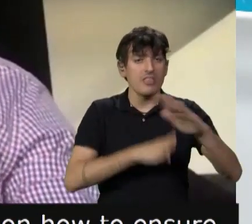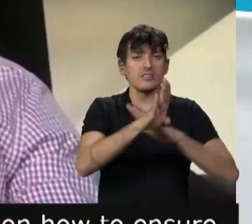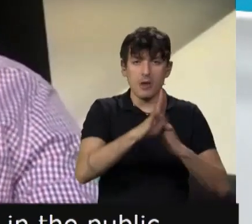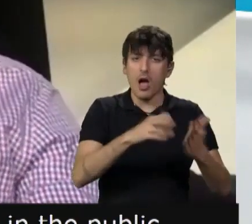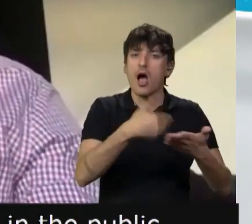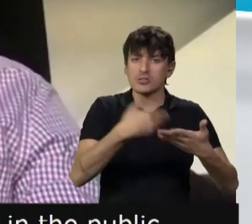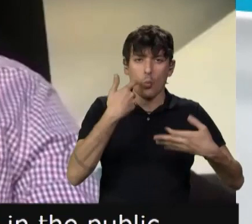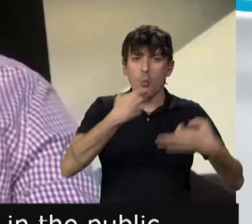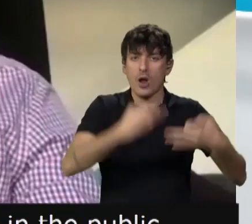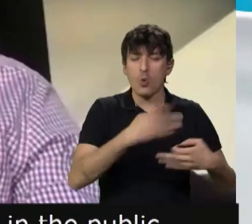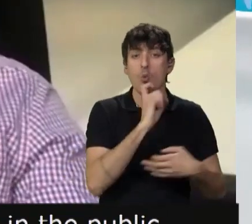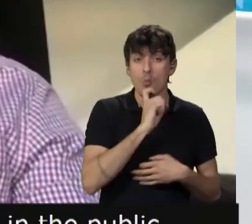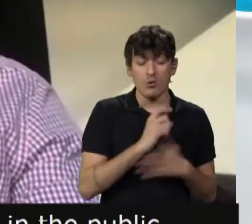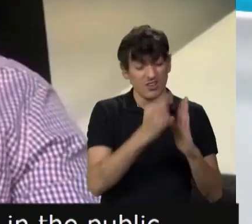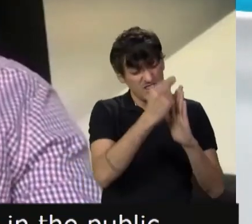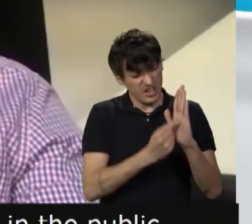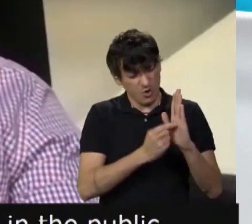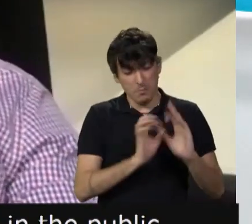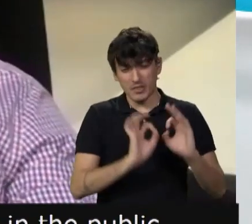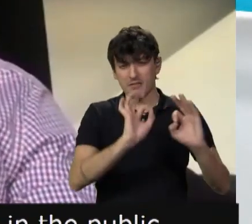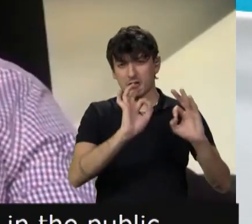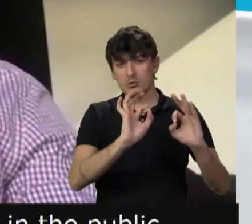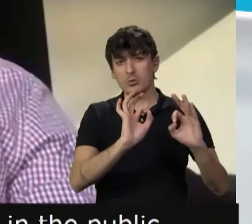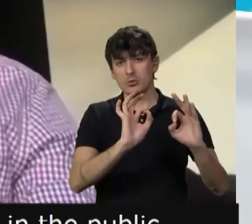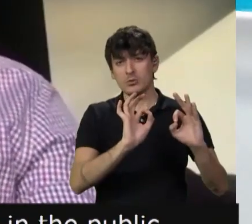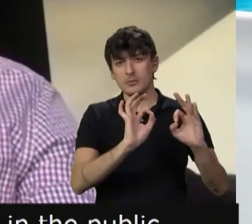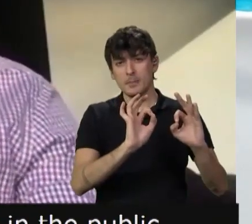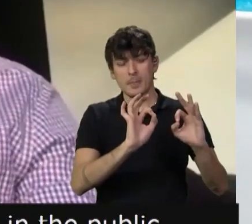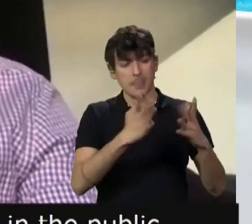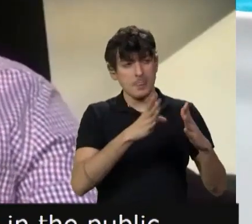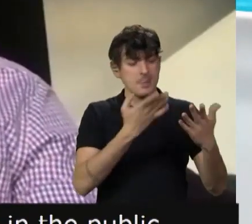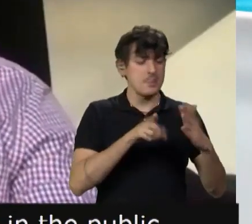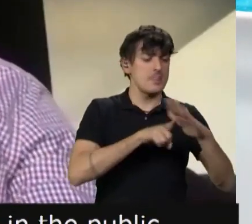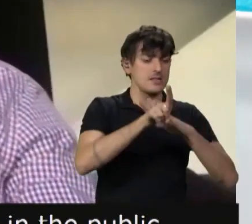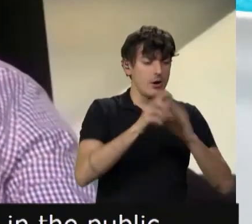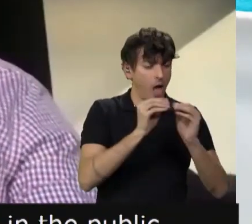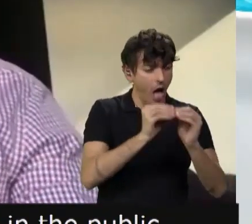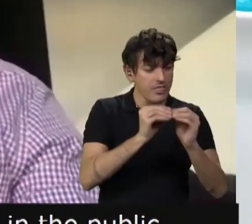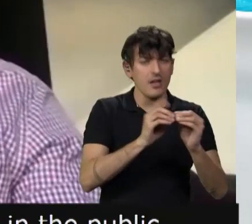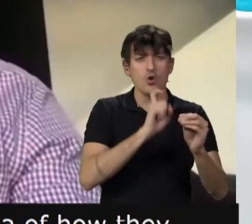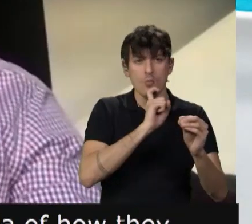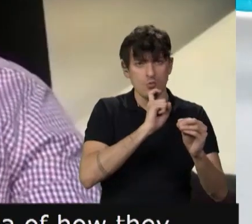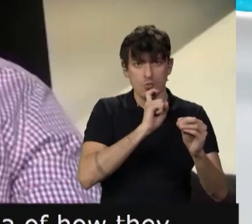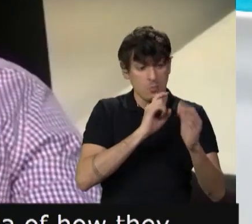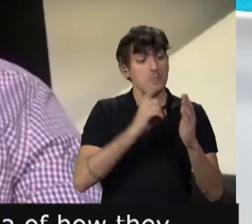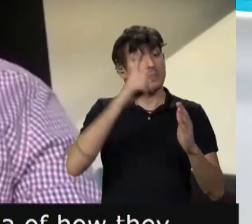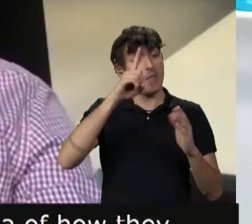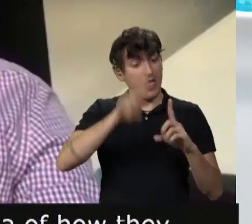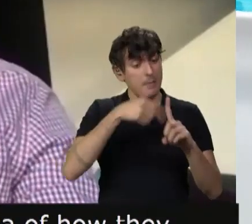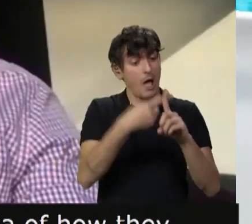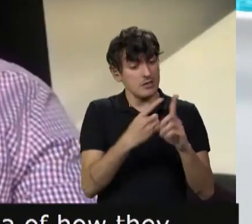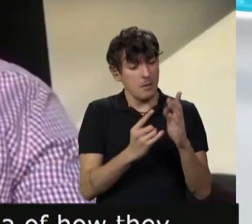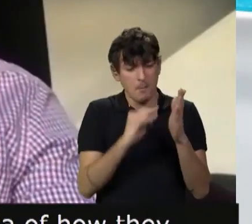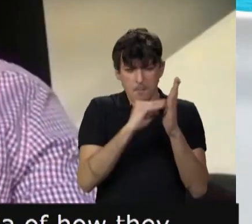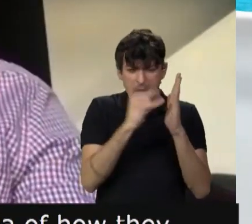does it set up the specific criteria of how they have to develop, but a whole